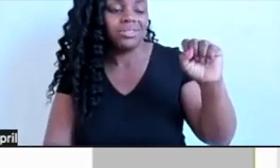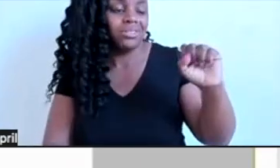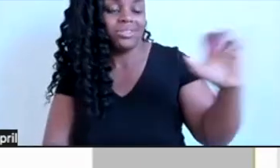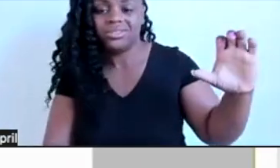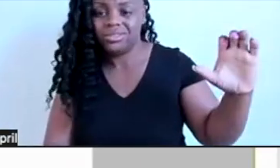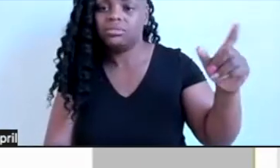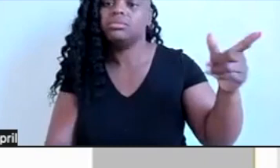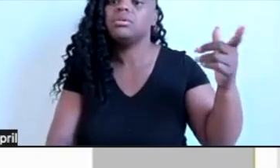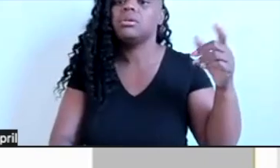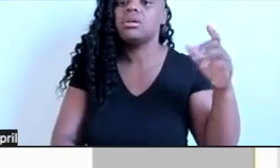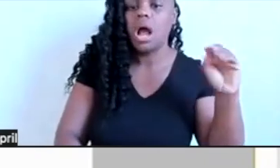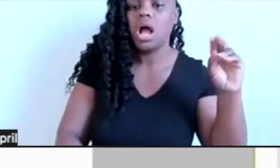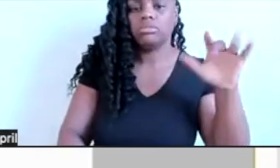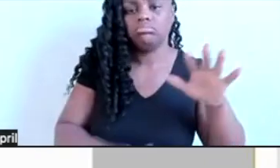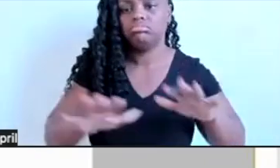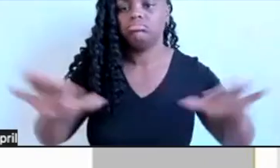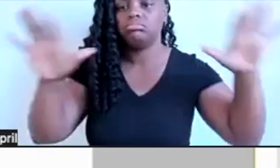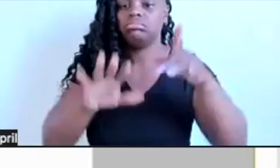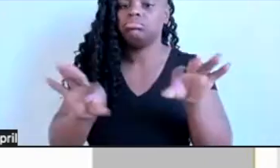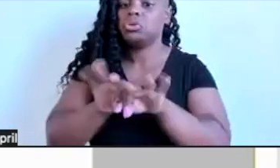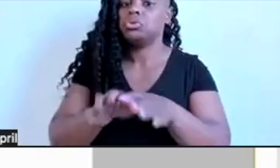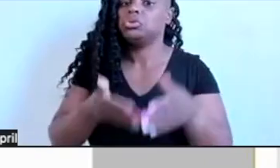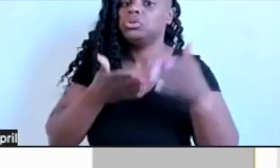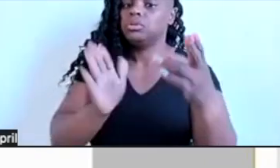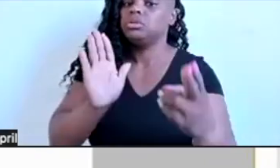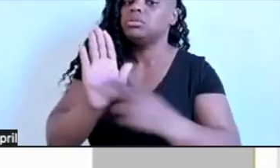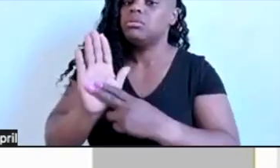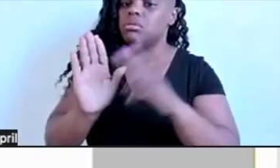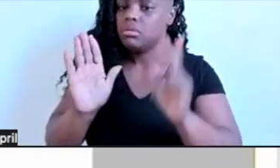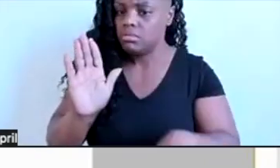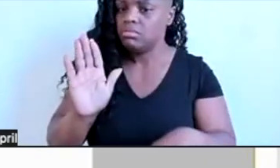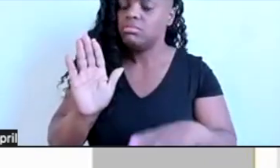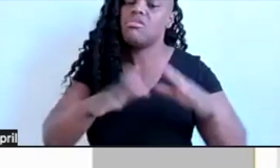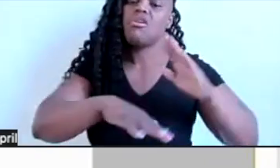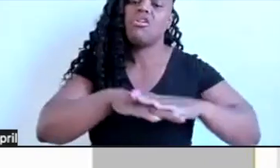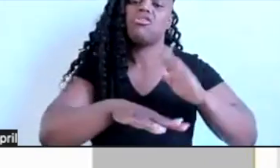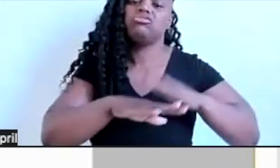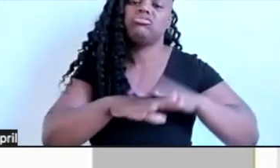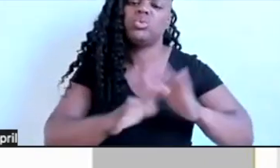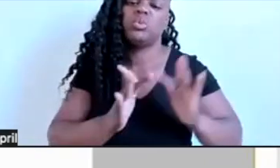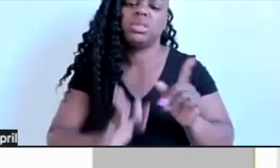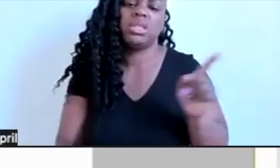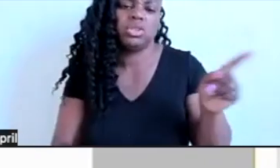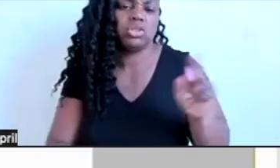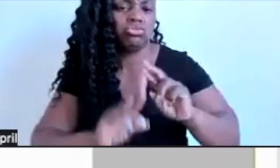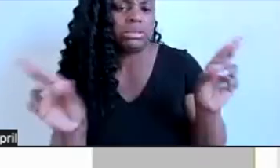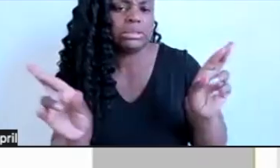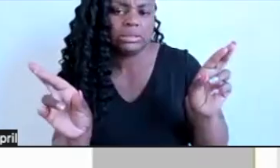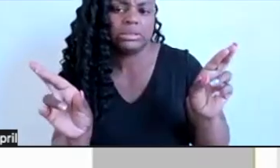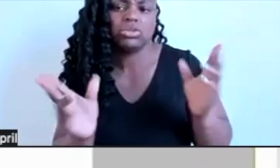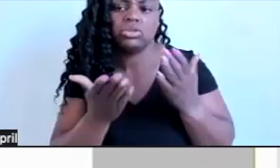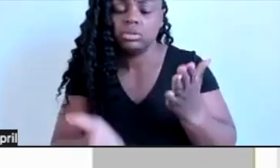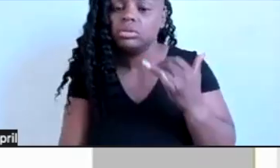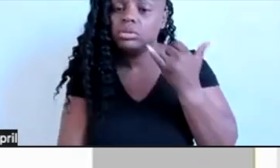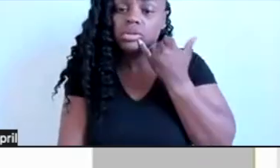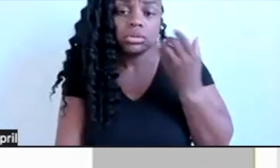Alert SCC. You can choose to receive them on your smartphone by voice or text, on a landline phone,